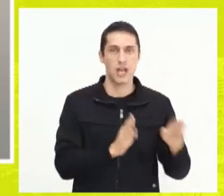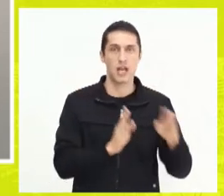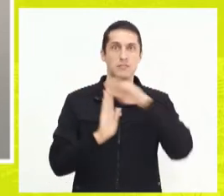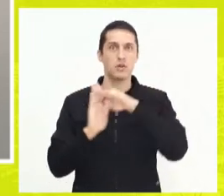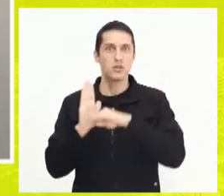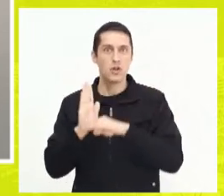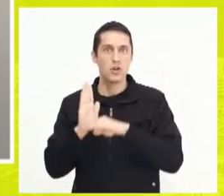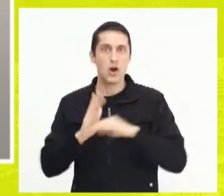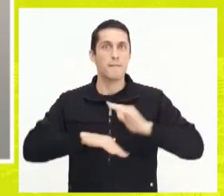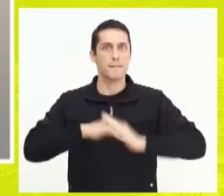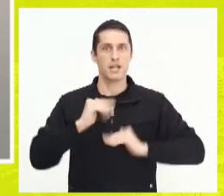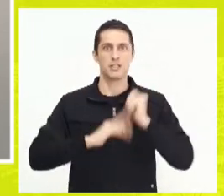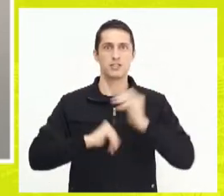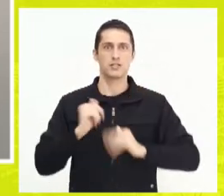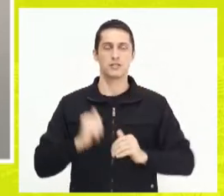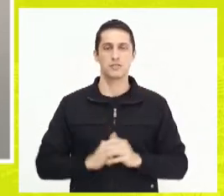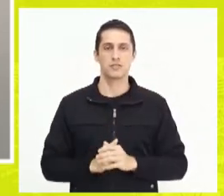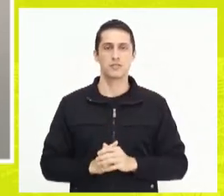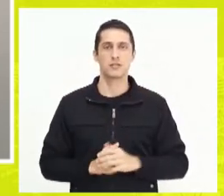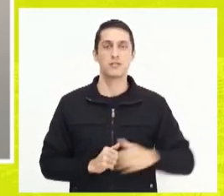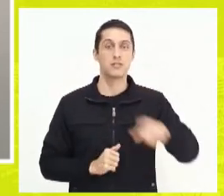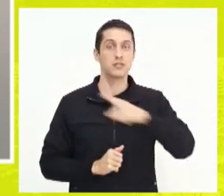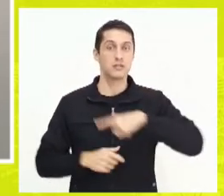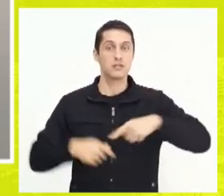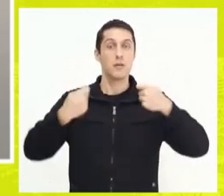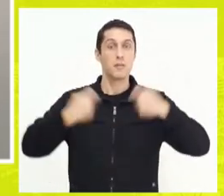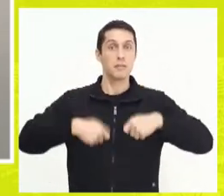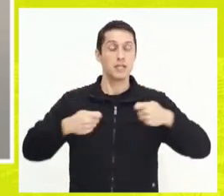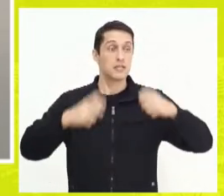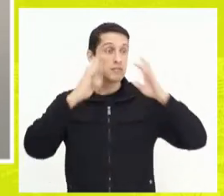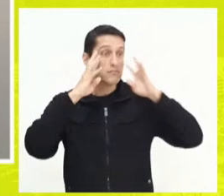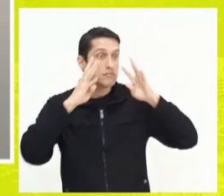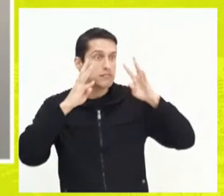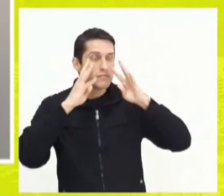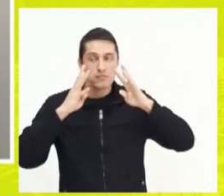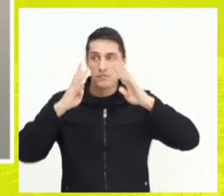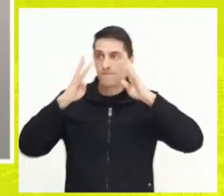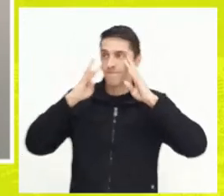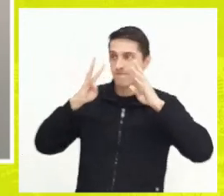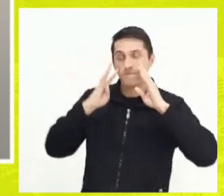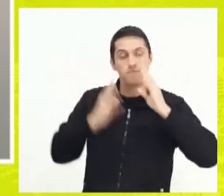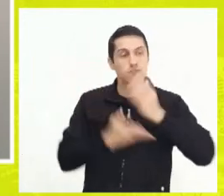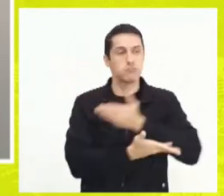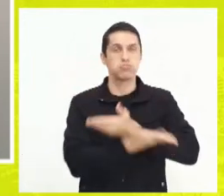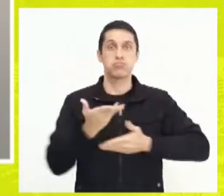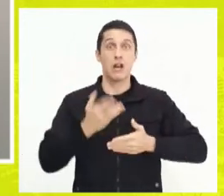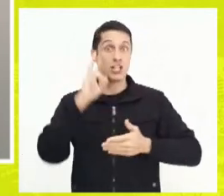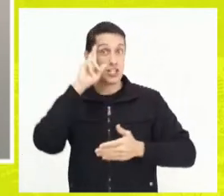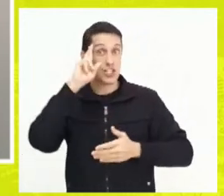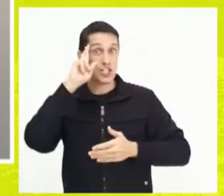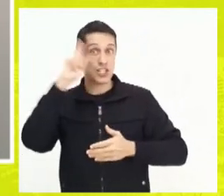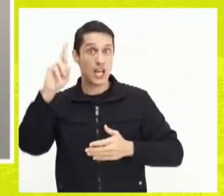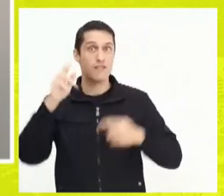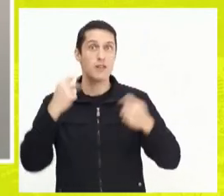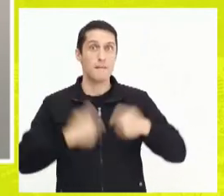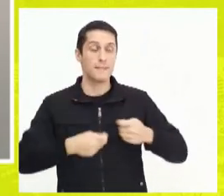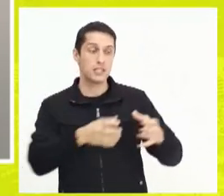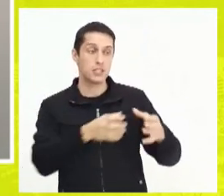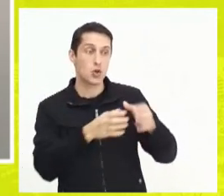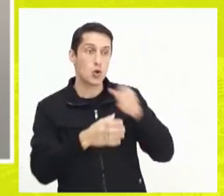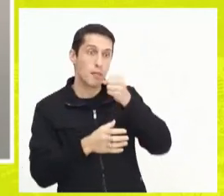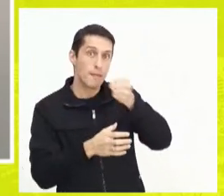protocols practices we must listen to each other the bosses need to hear the